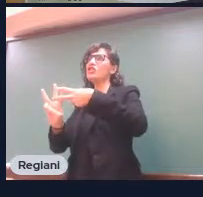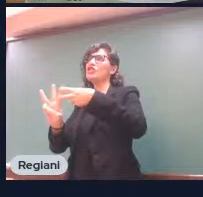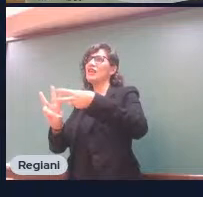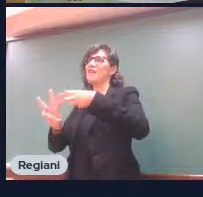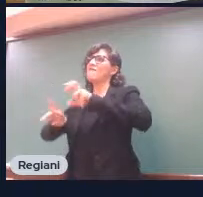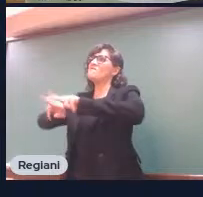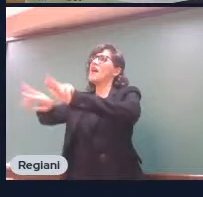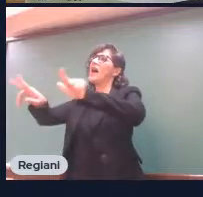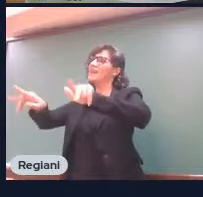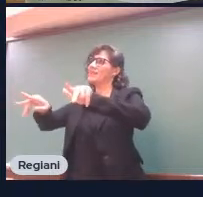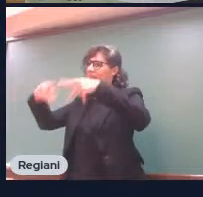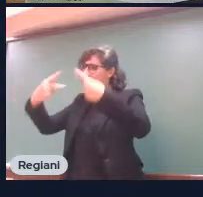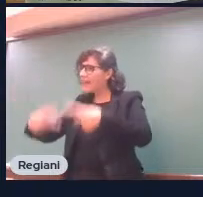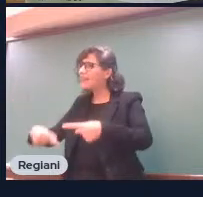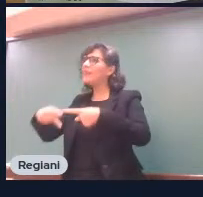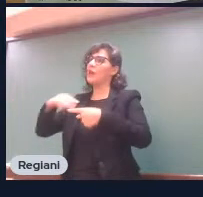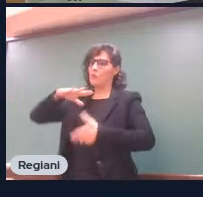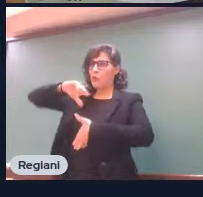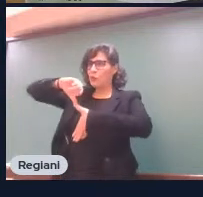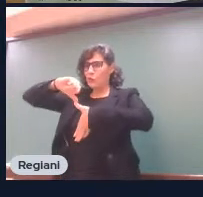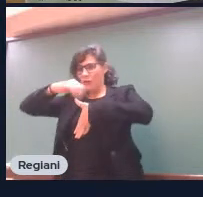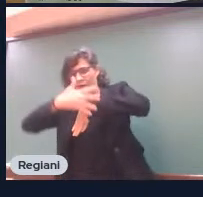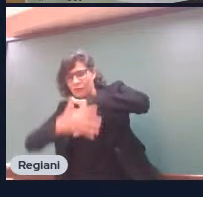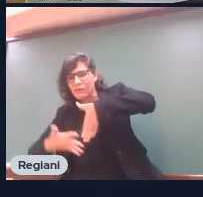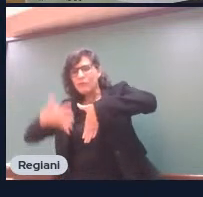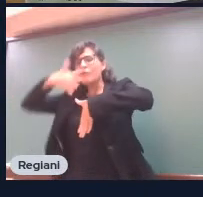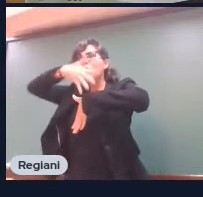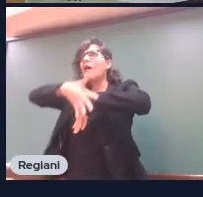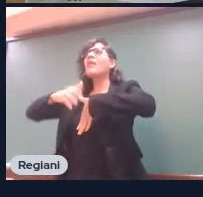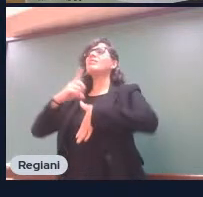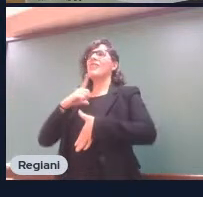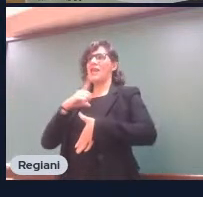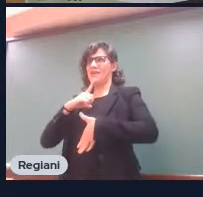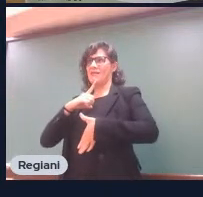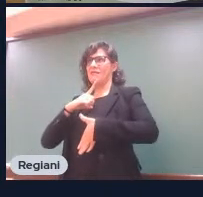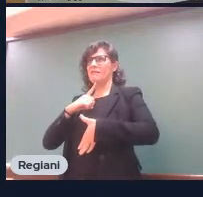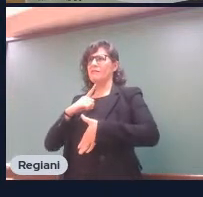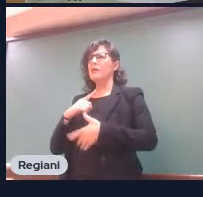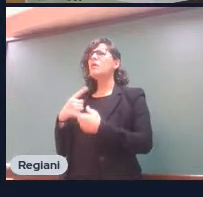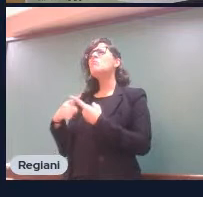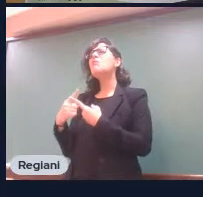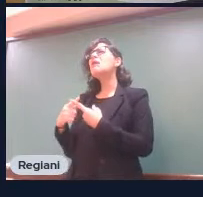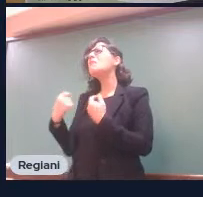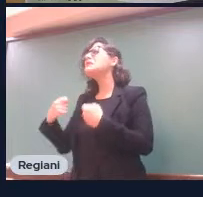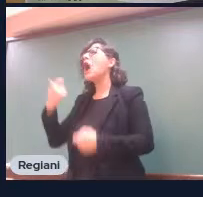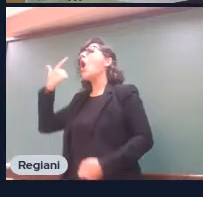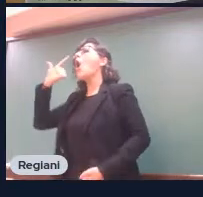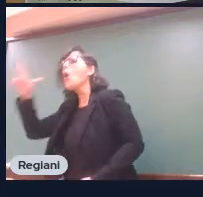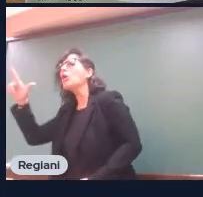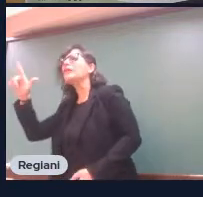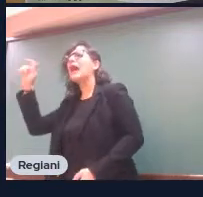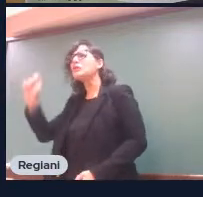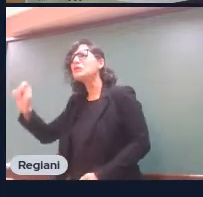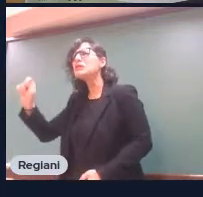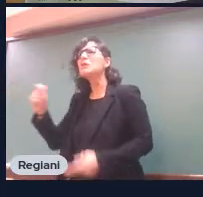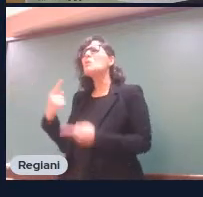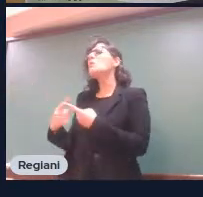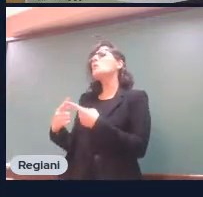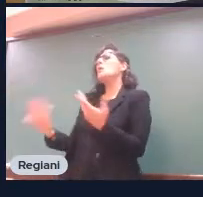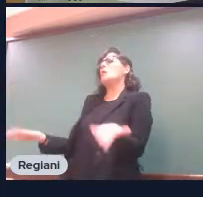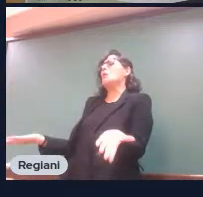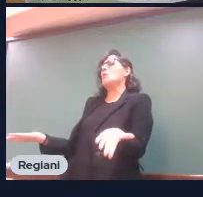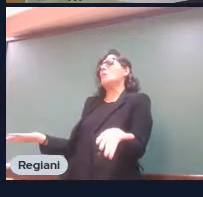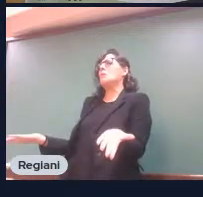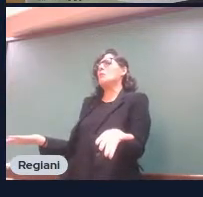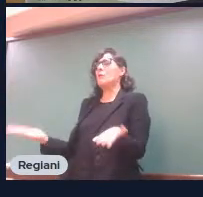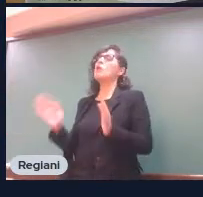also spoken in this part of the world. Why do we need another one? We heard the introduction before we